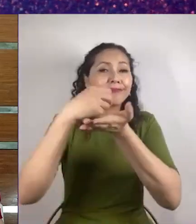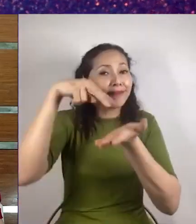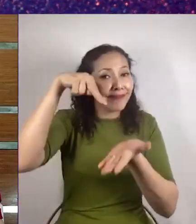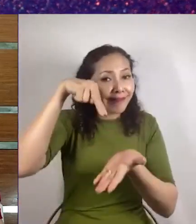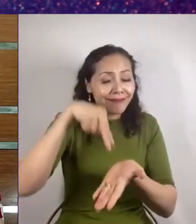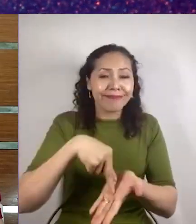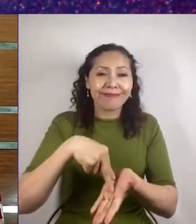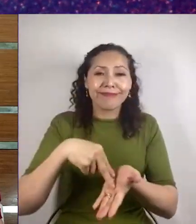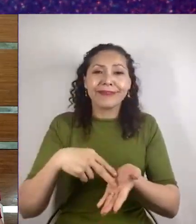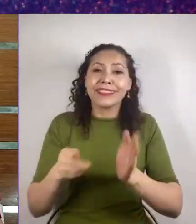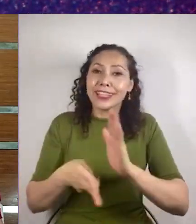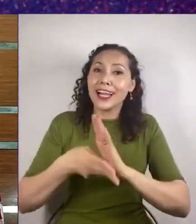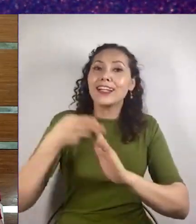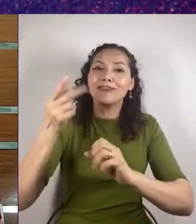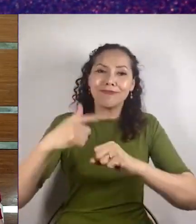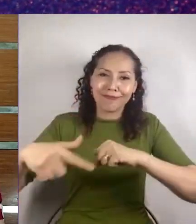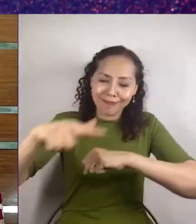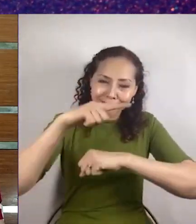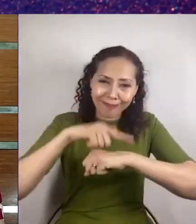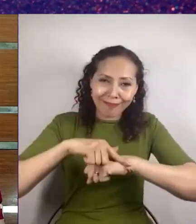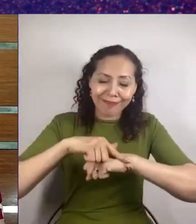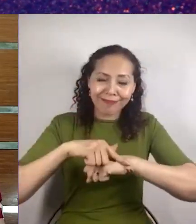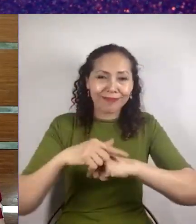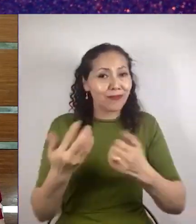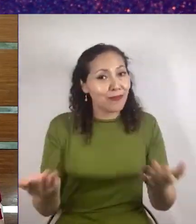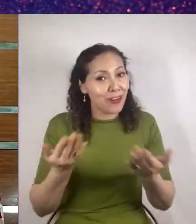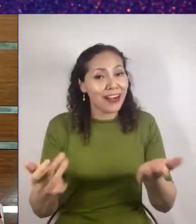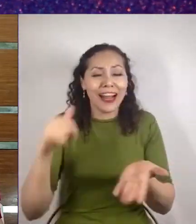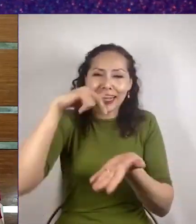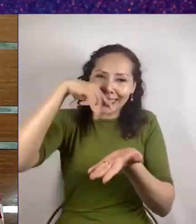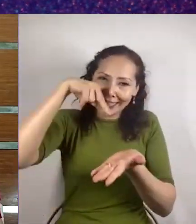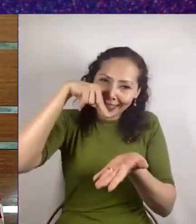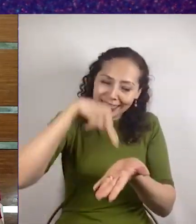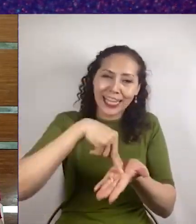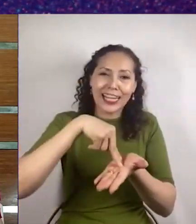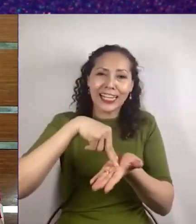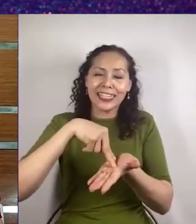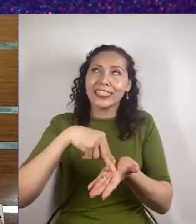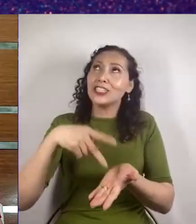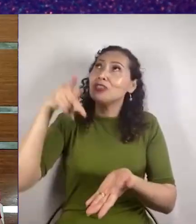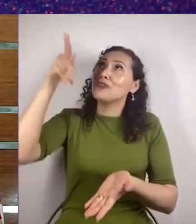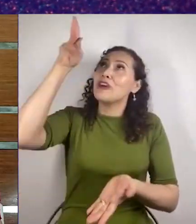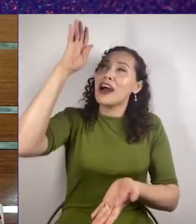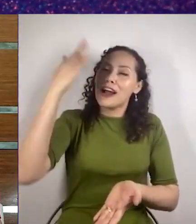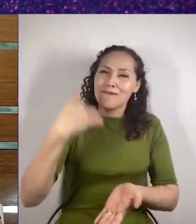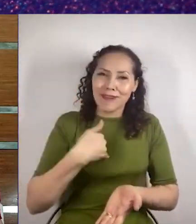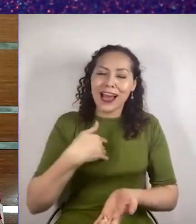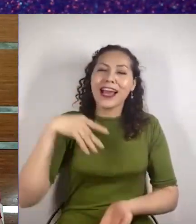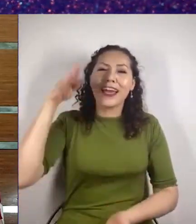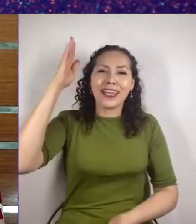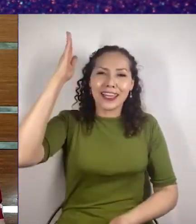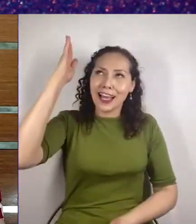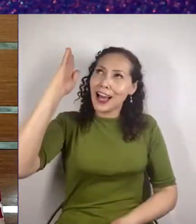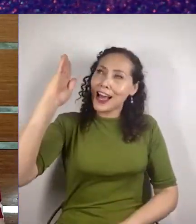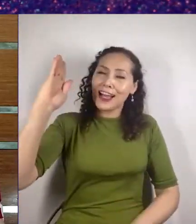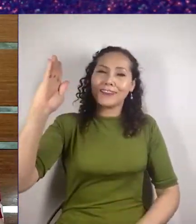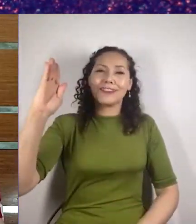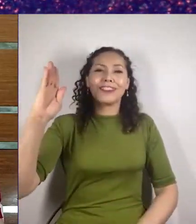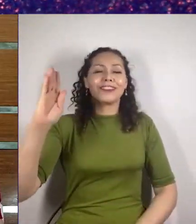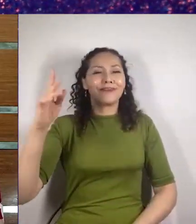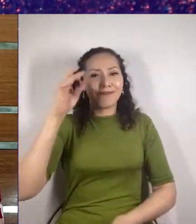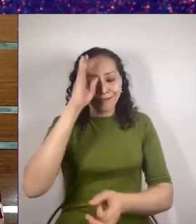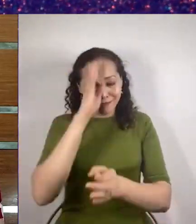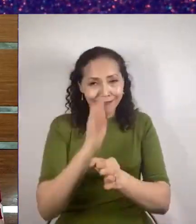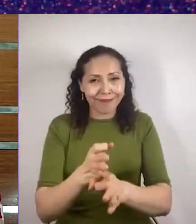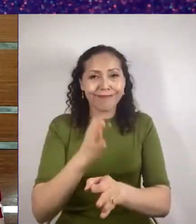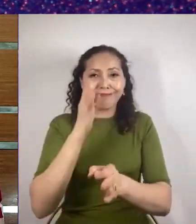ground. So here I stand, you are my God, your faithfulness,